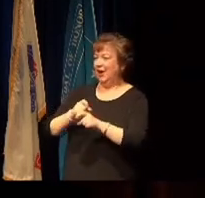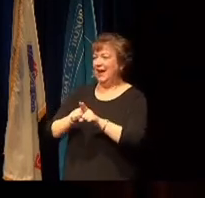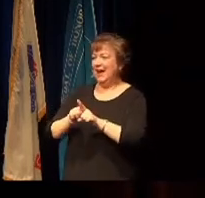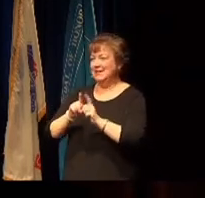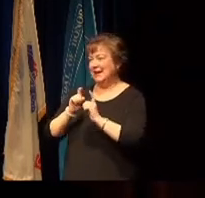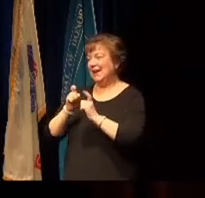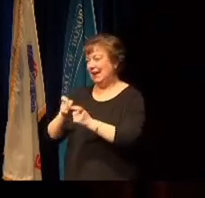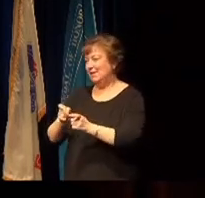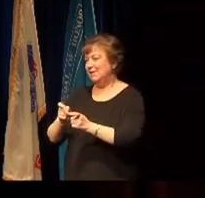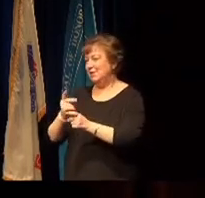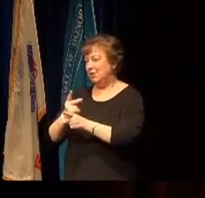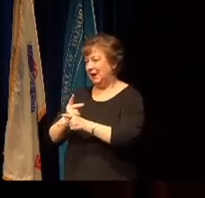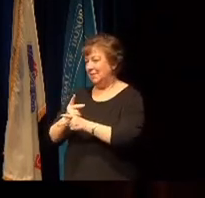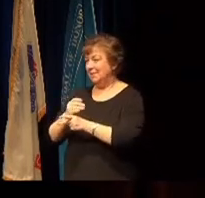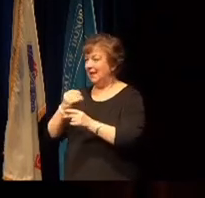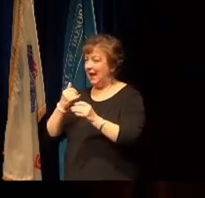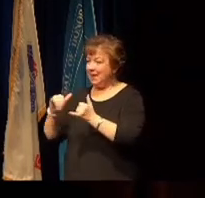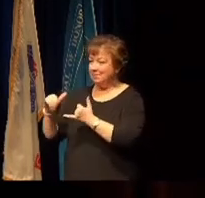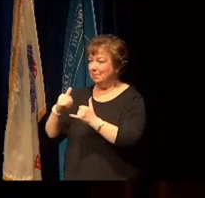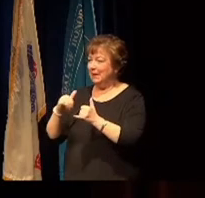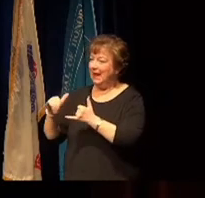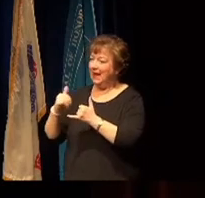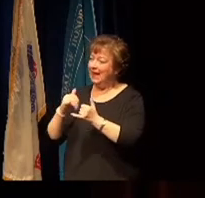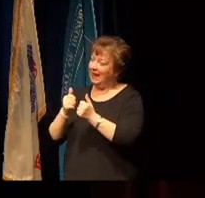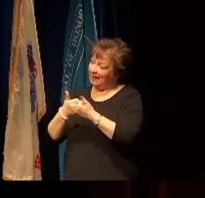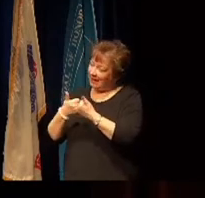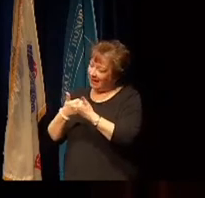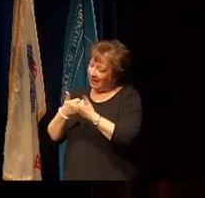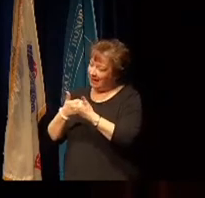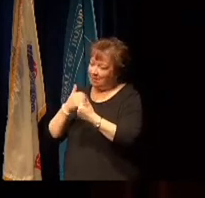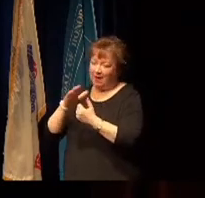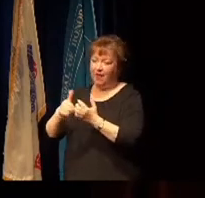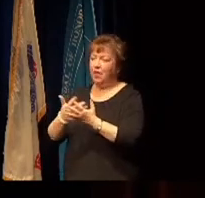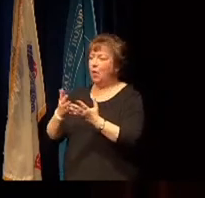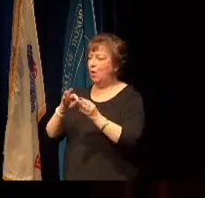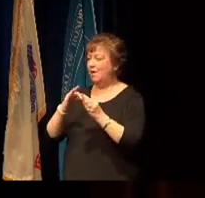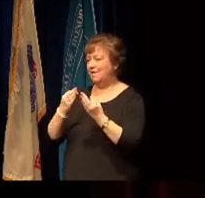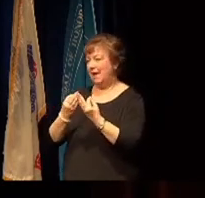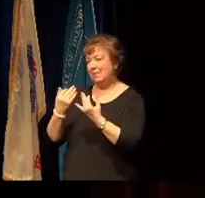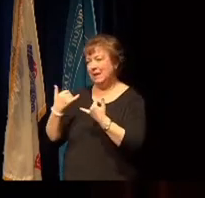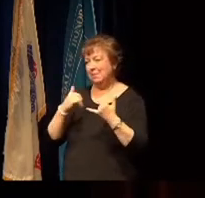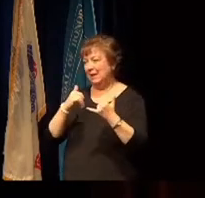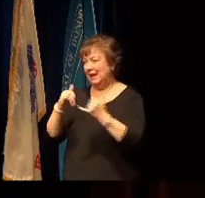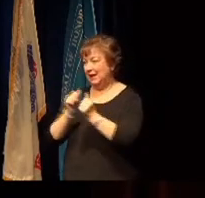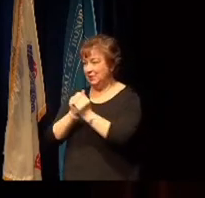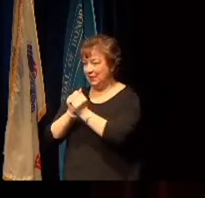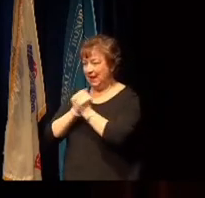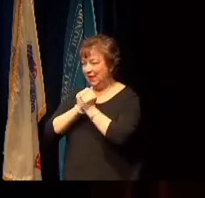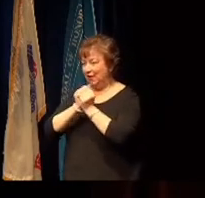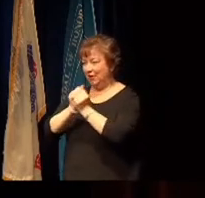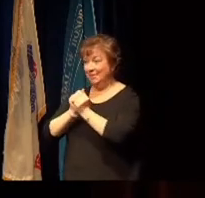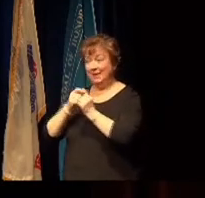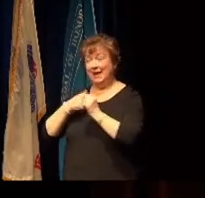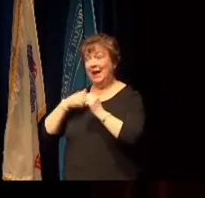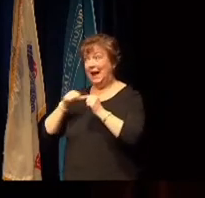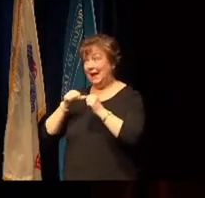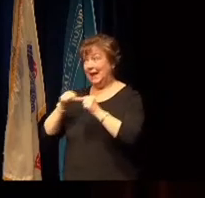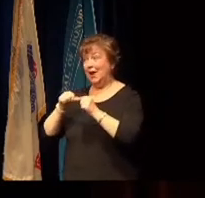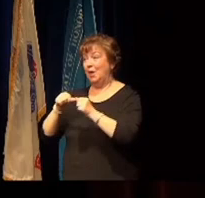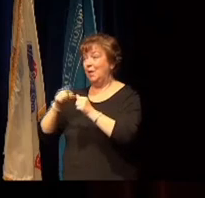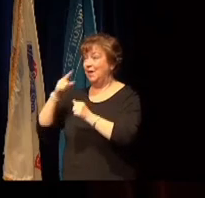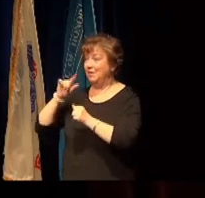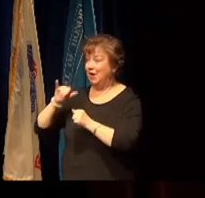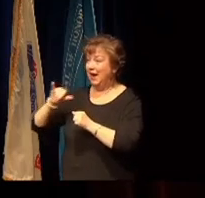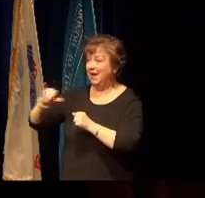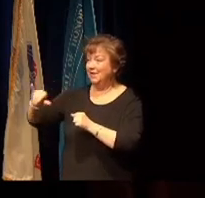minute to win it games for the family to play together. I could go on forever. But we have a few kids from each of the families